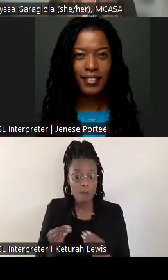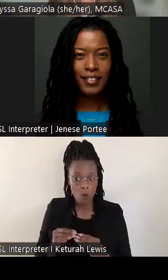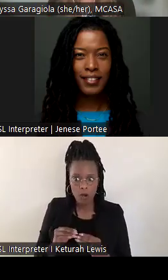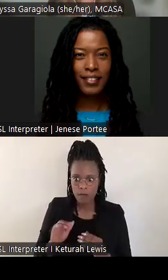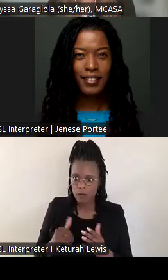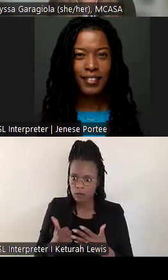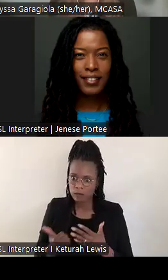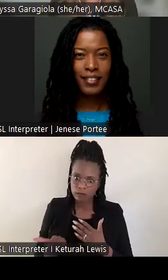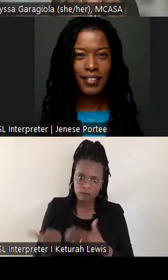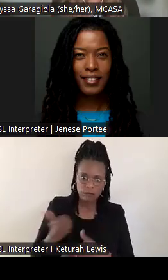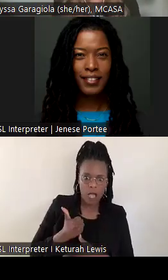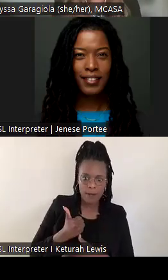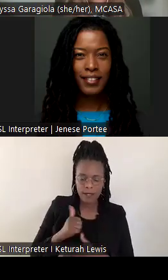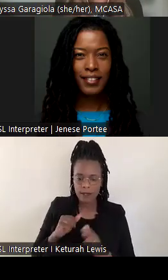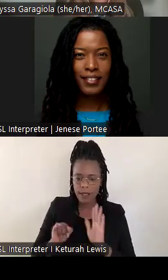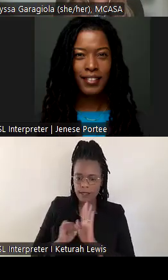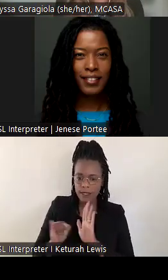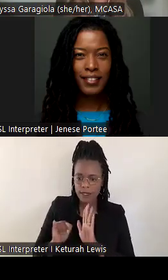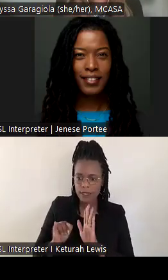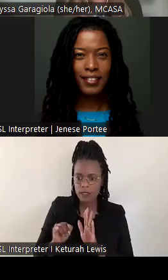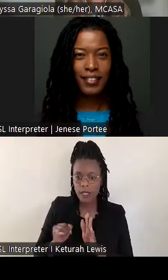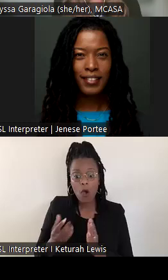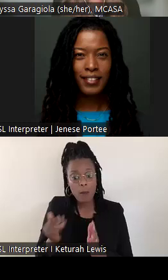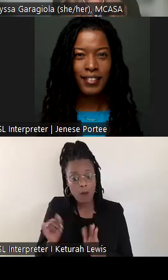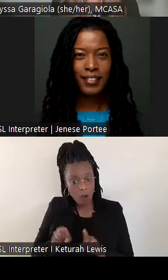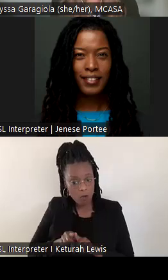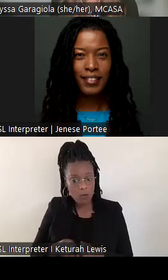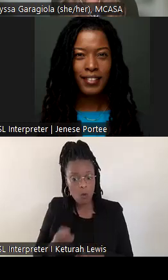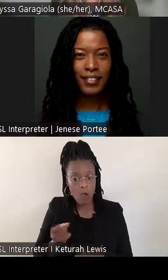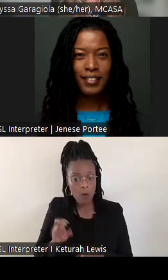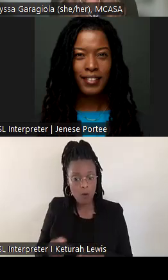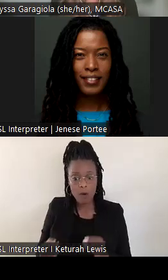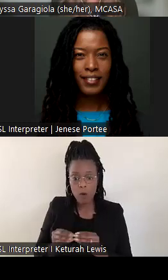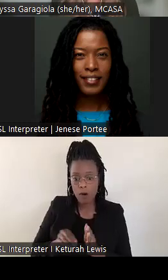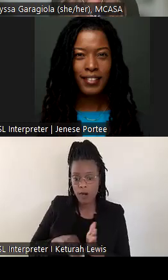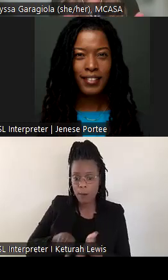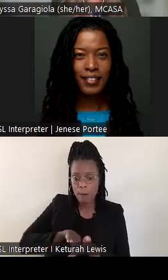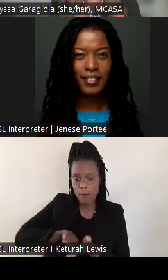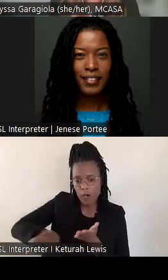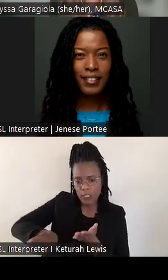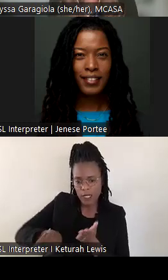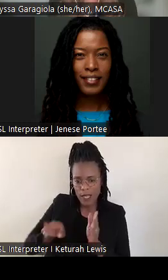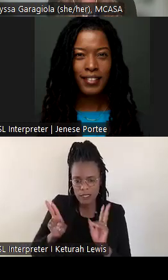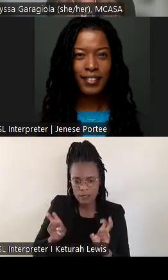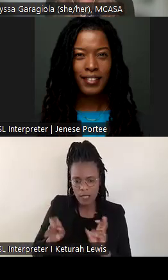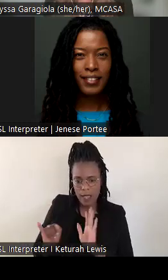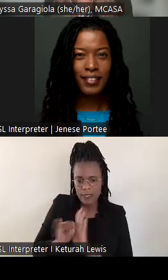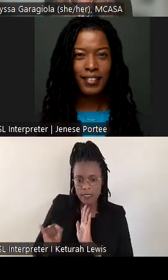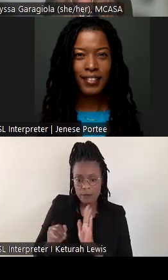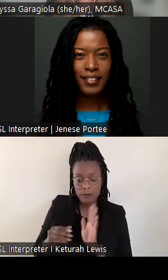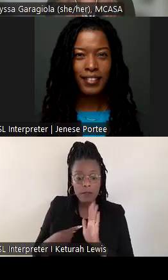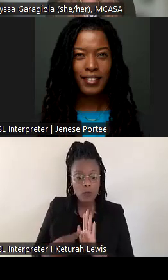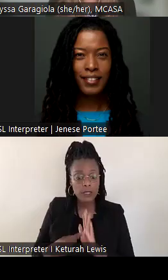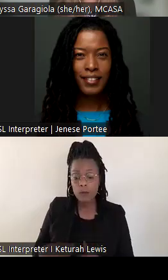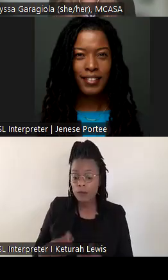also simultaneously have more marginalized identities. For example, someone could be like a white heterosexual